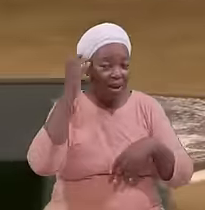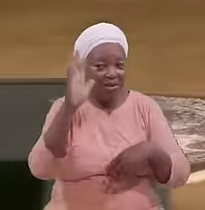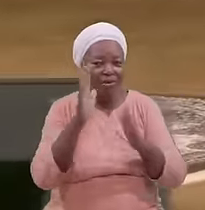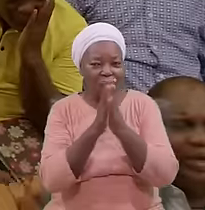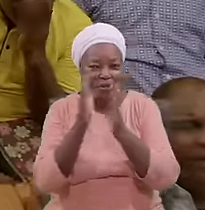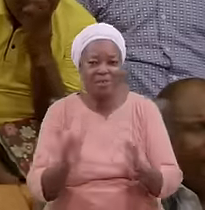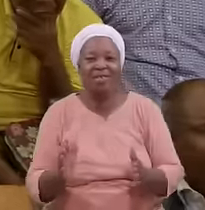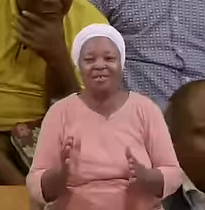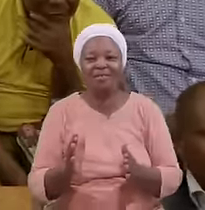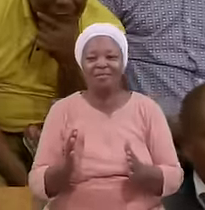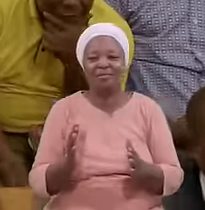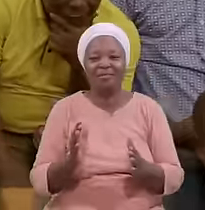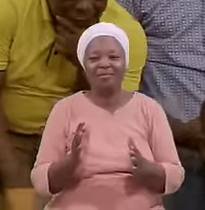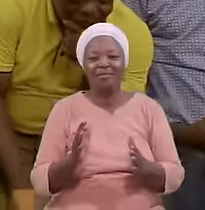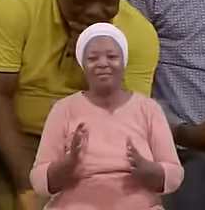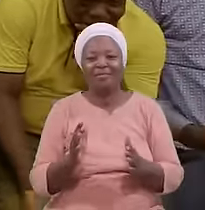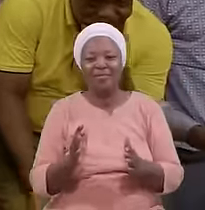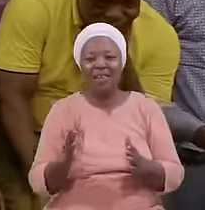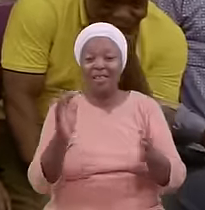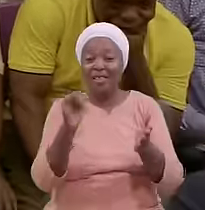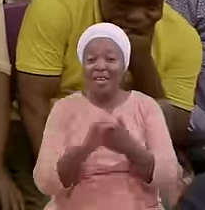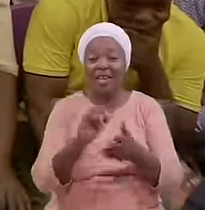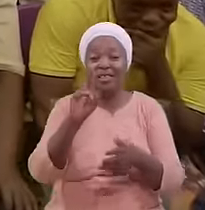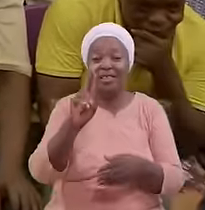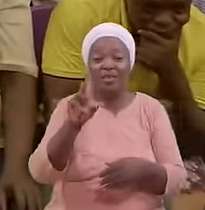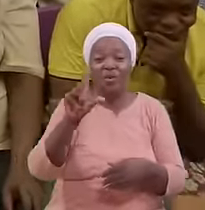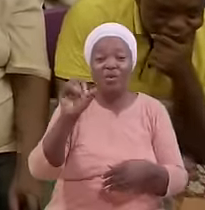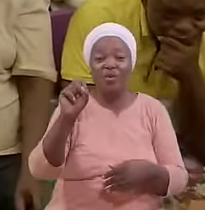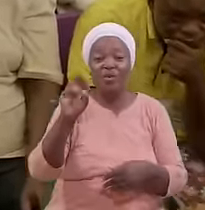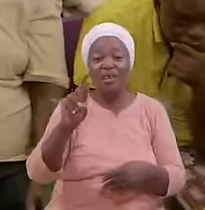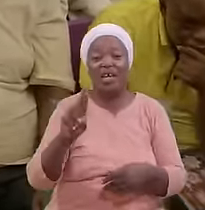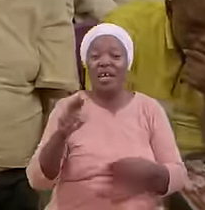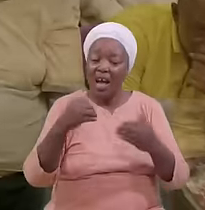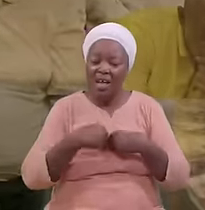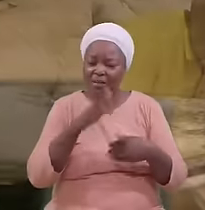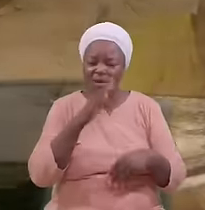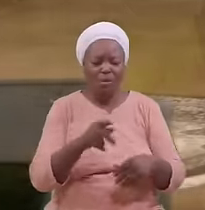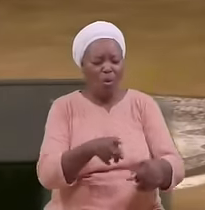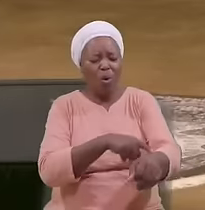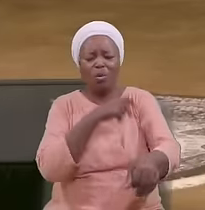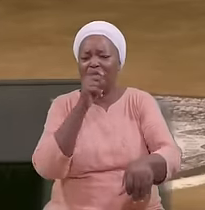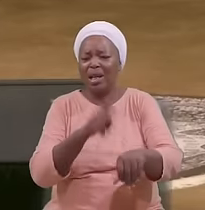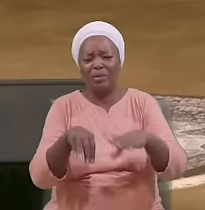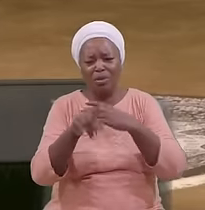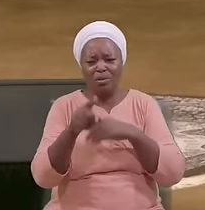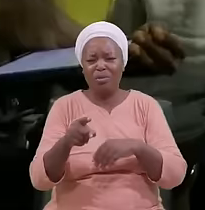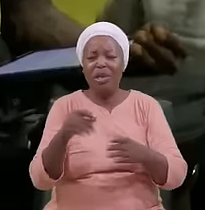prayer. That ulcer has stayed there for too long. It will